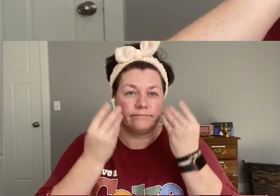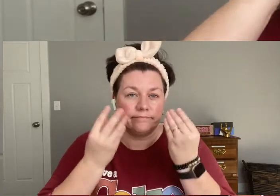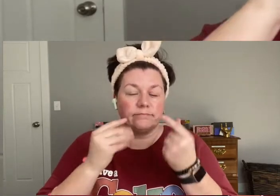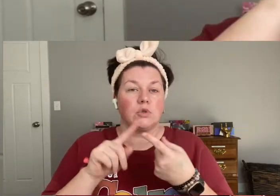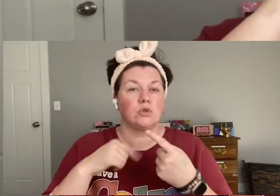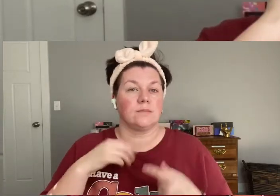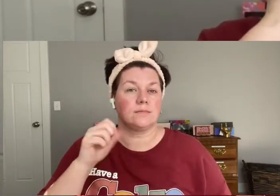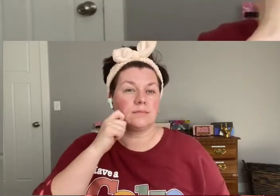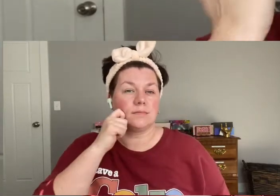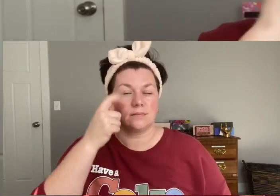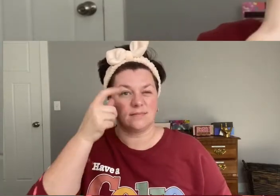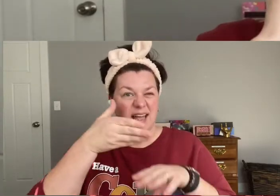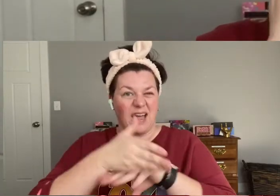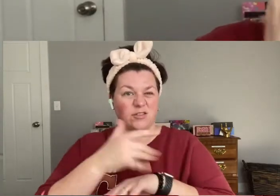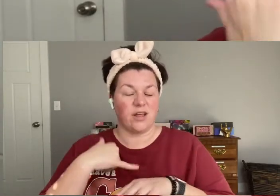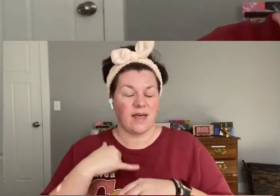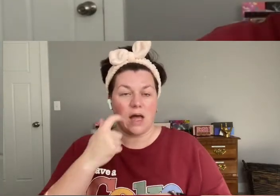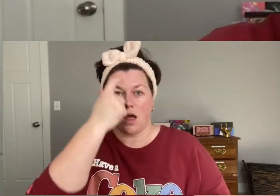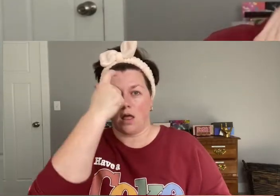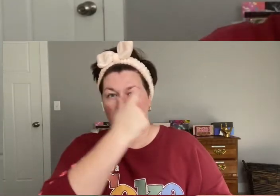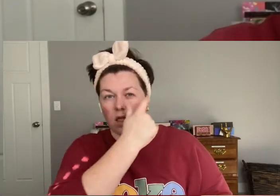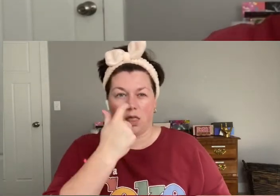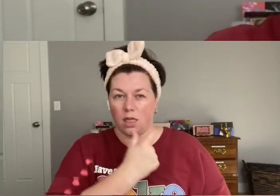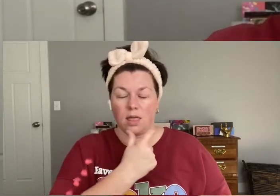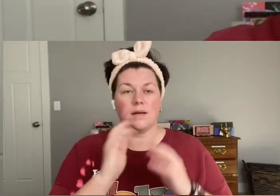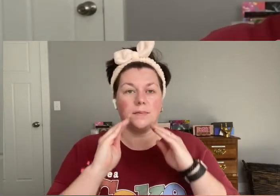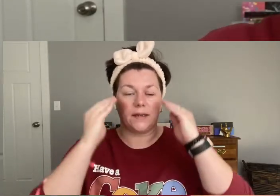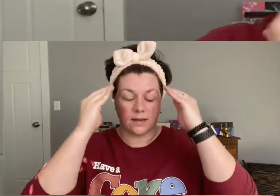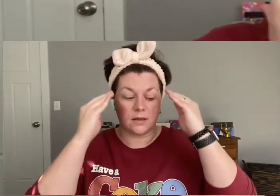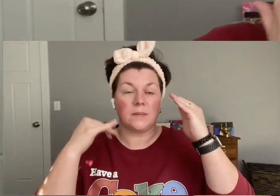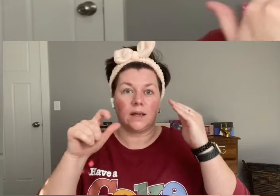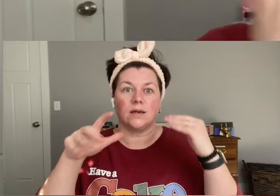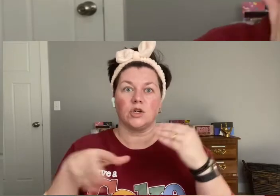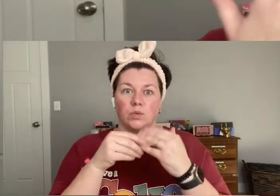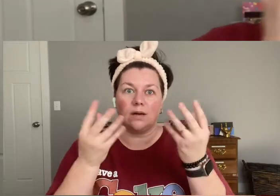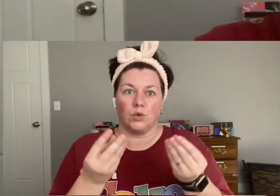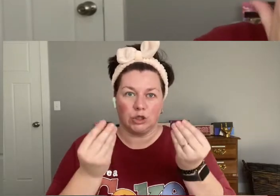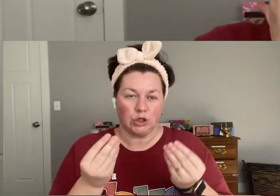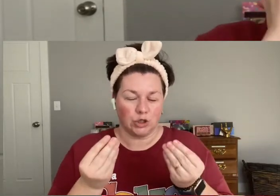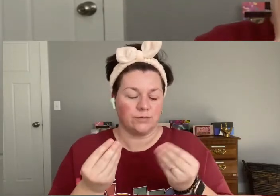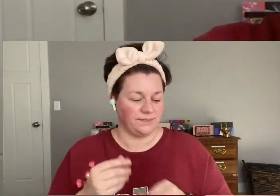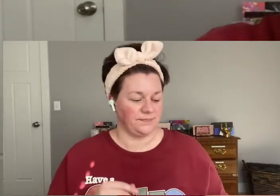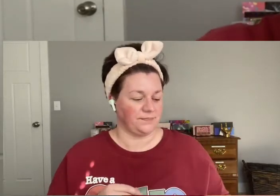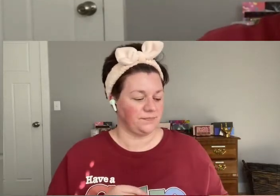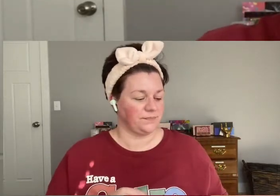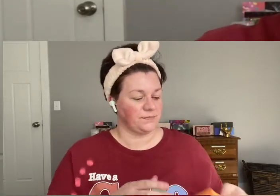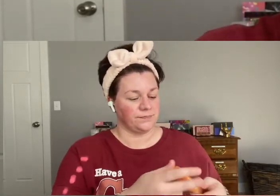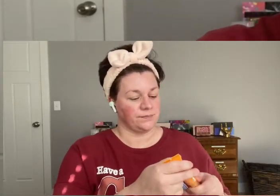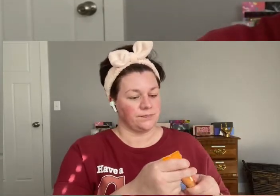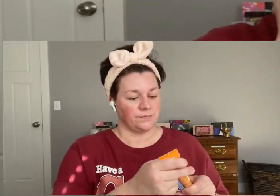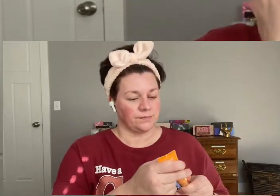that kind of Halloween-esque makeup. My skin was screaming for some moisture,